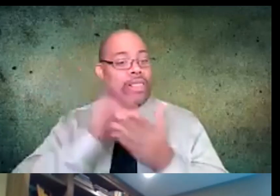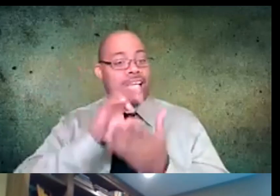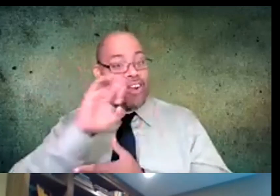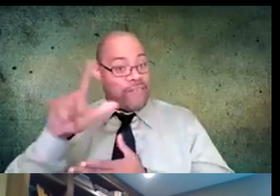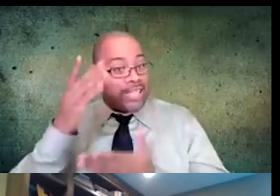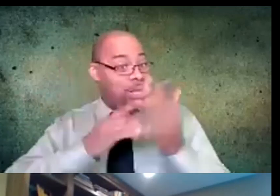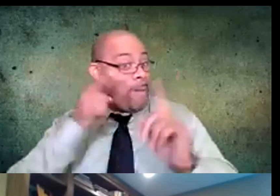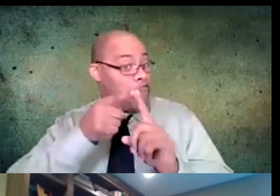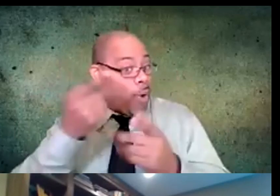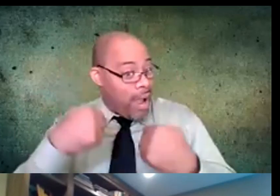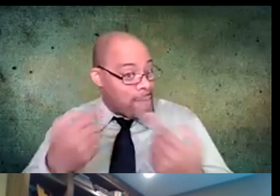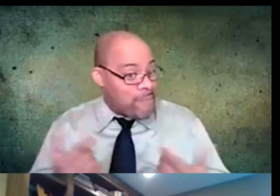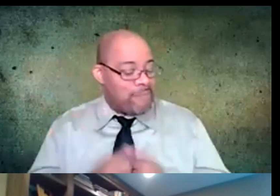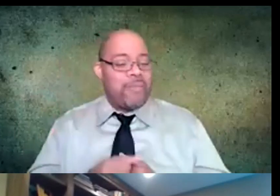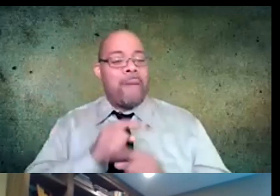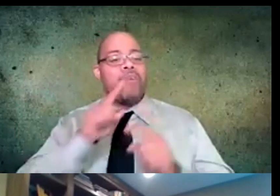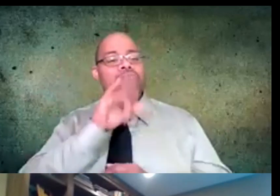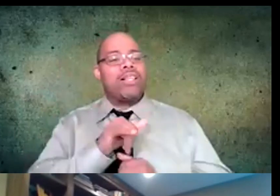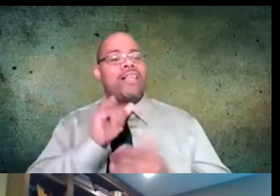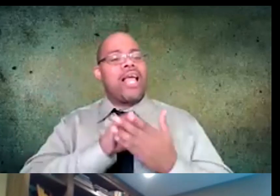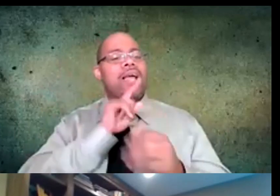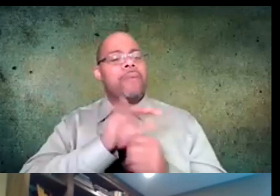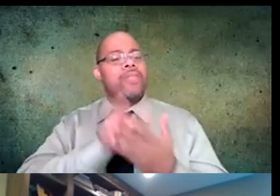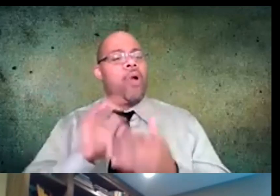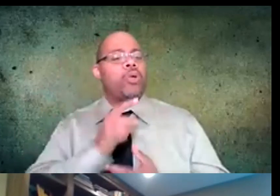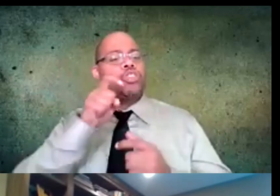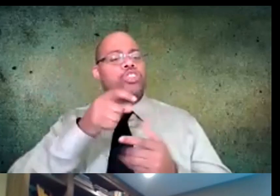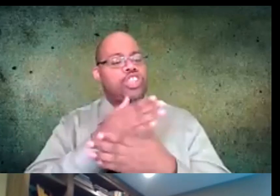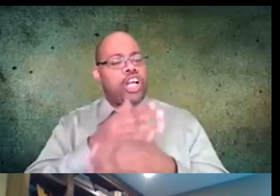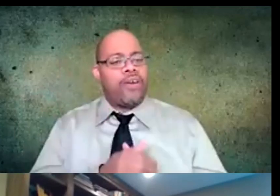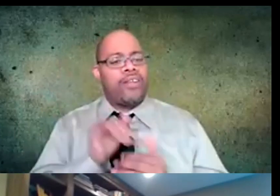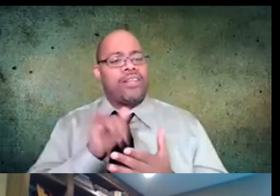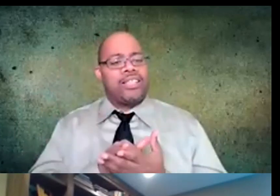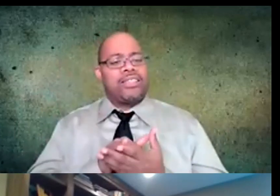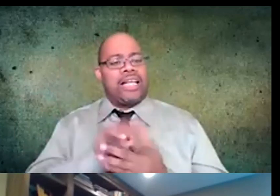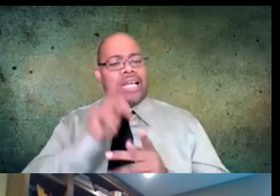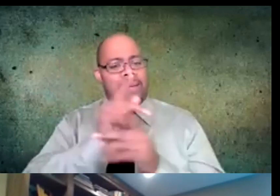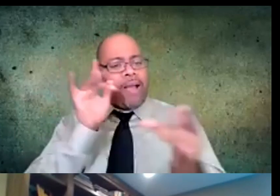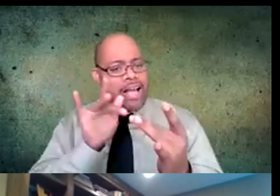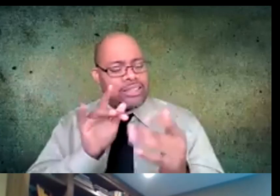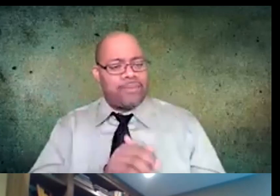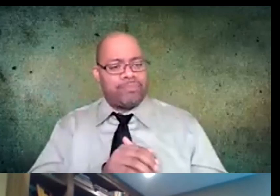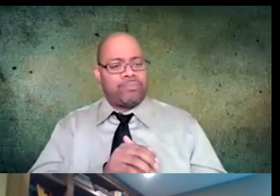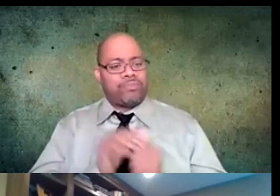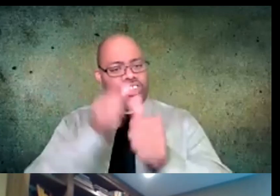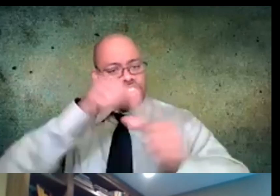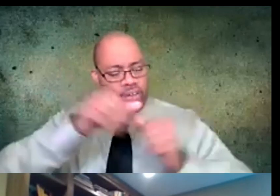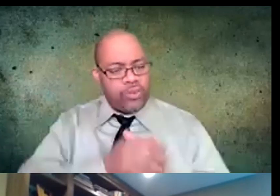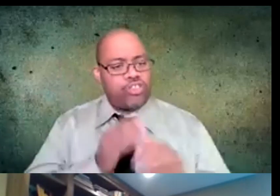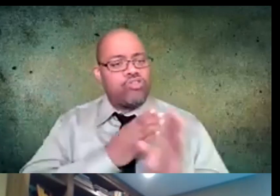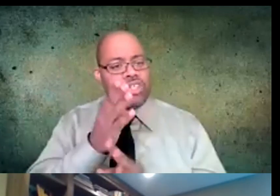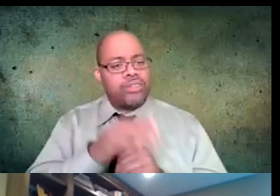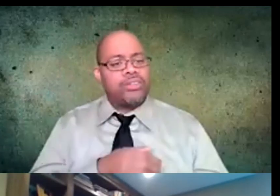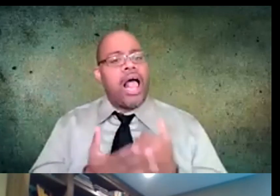some point. But really the commitment that we all should share is to stay in contact, follow each other's careers,